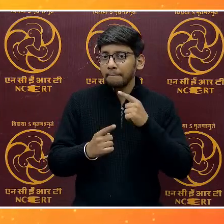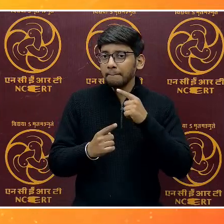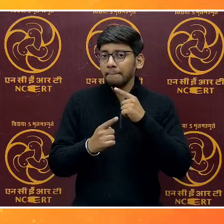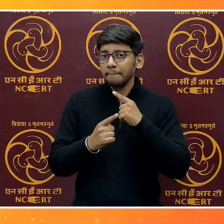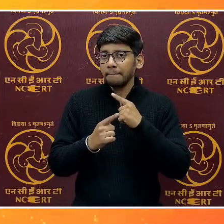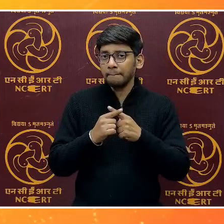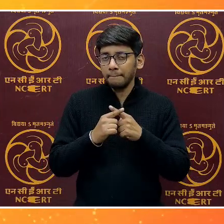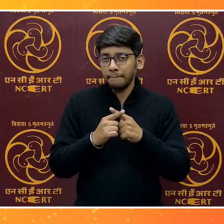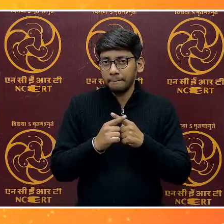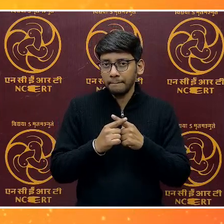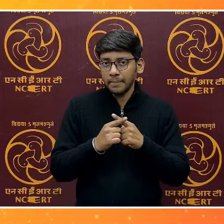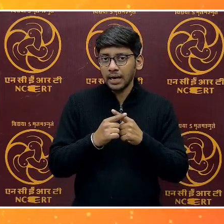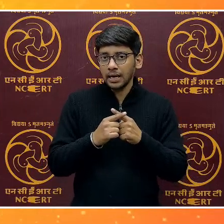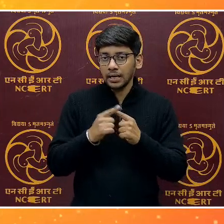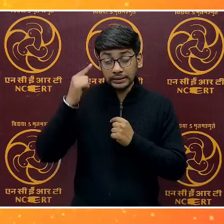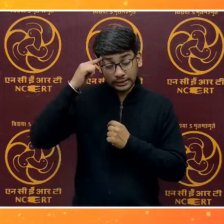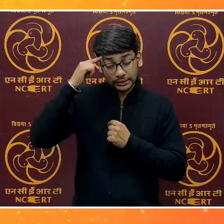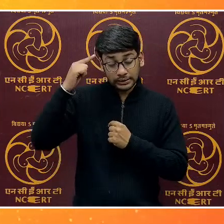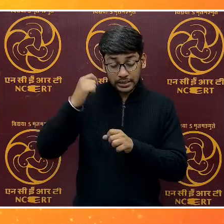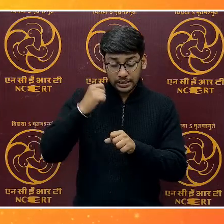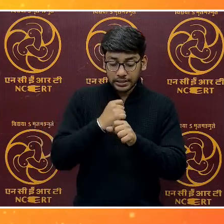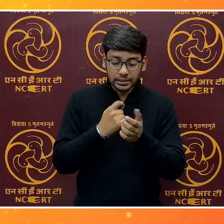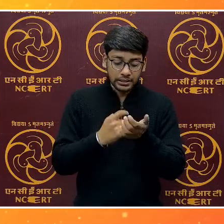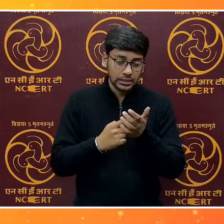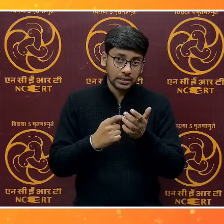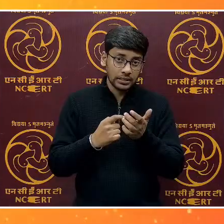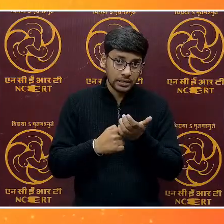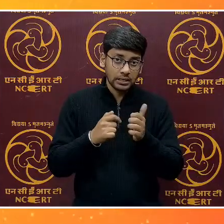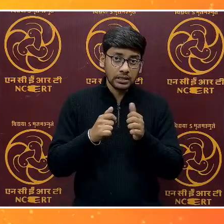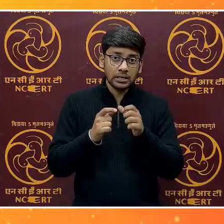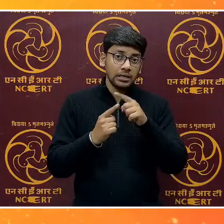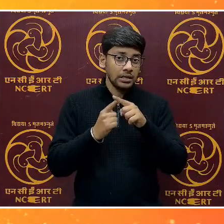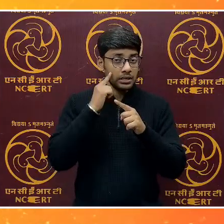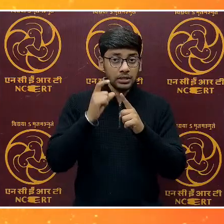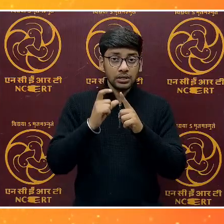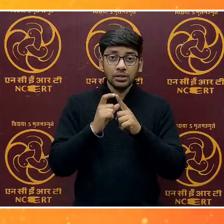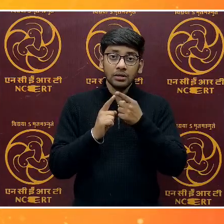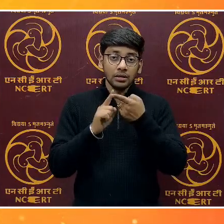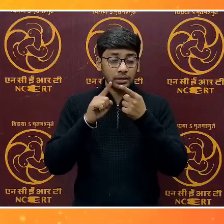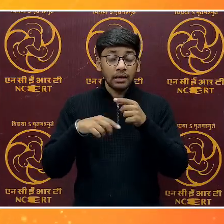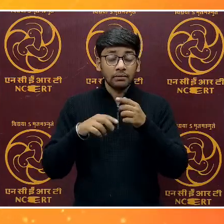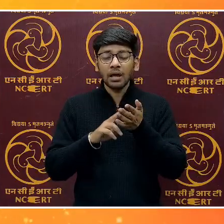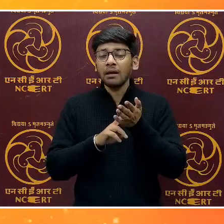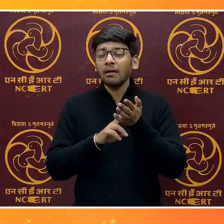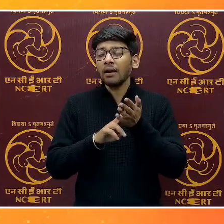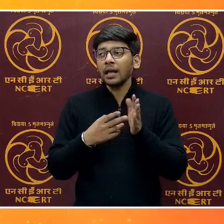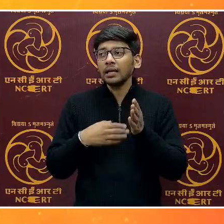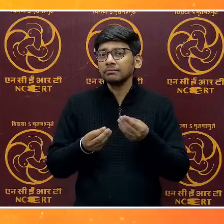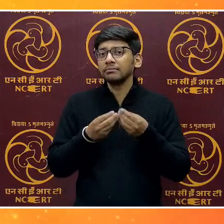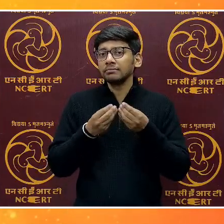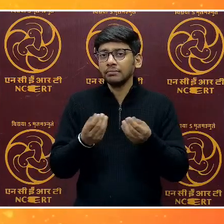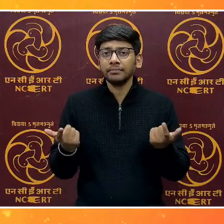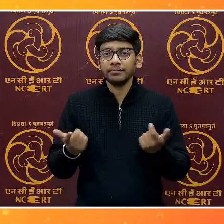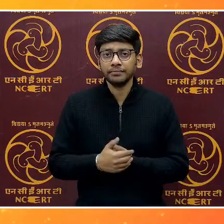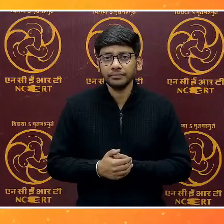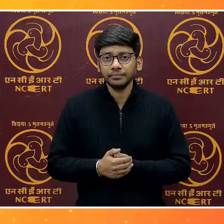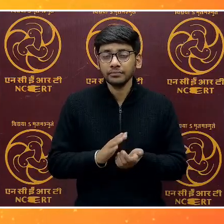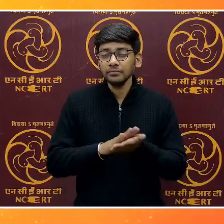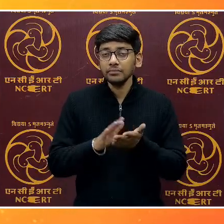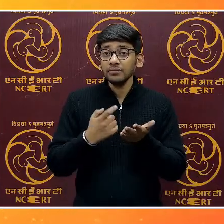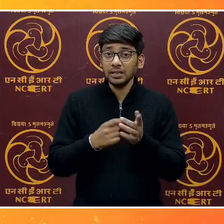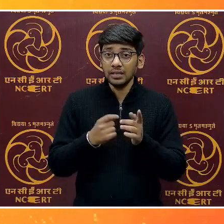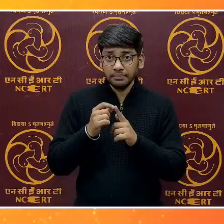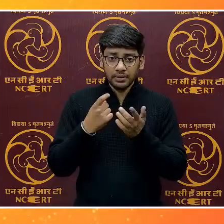a thought of gratitude towards what all the nature has given us. True. Absolutely. So, Harpreet, while I